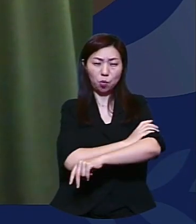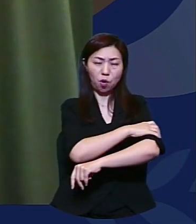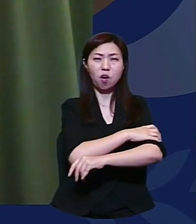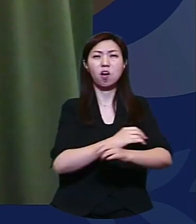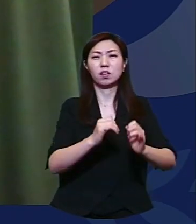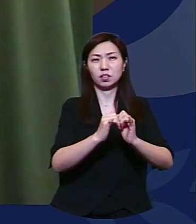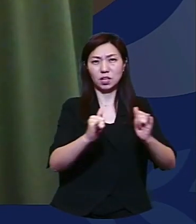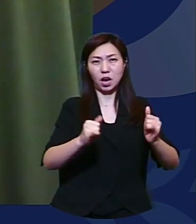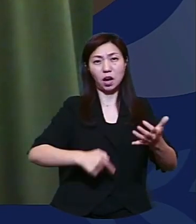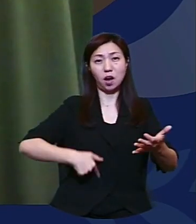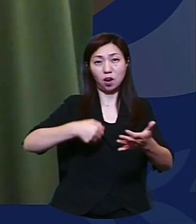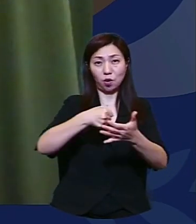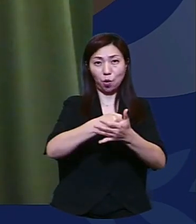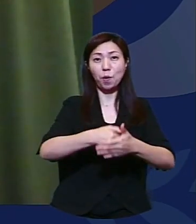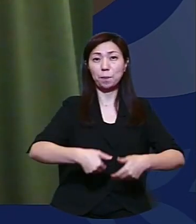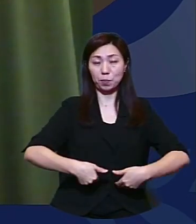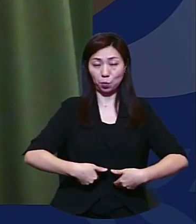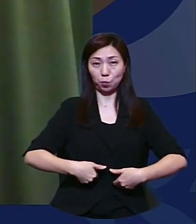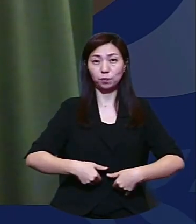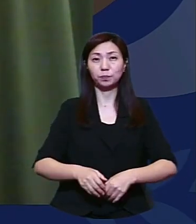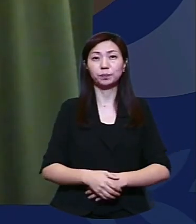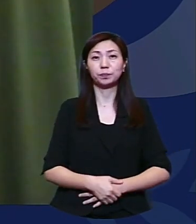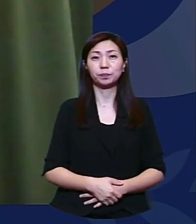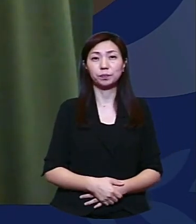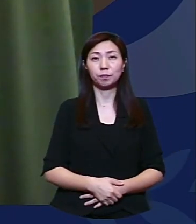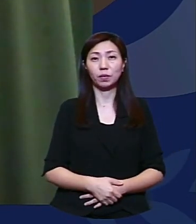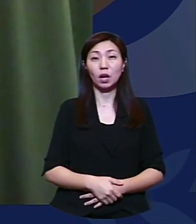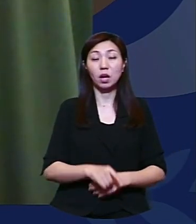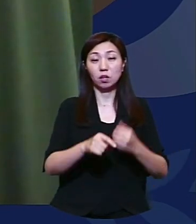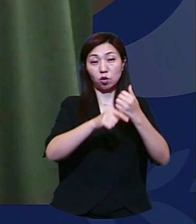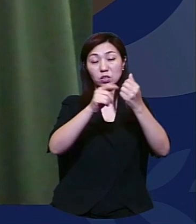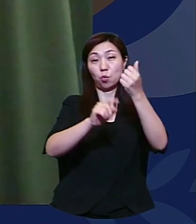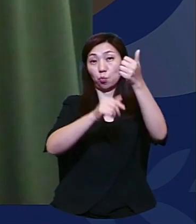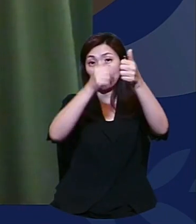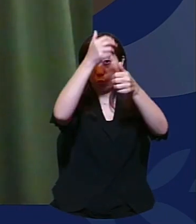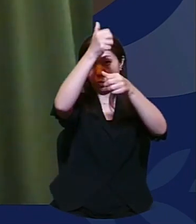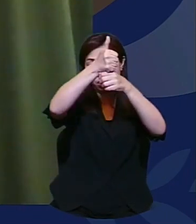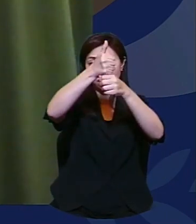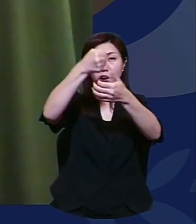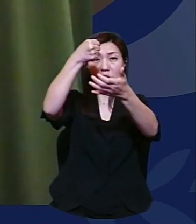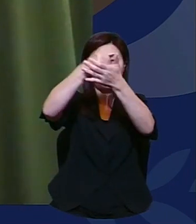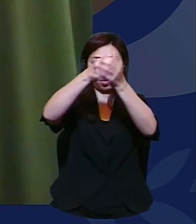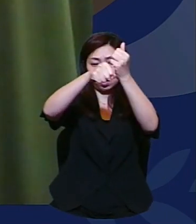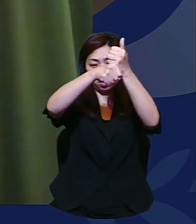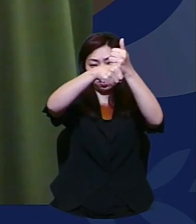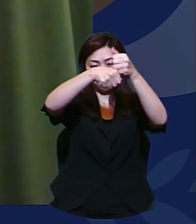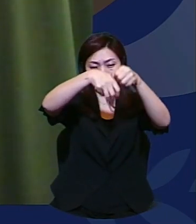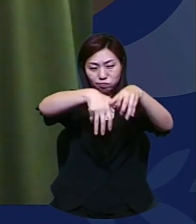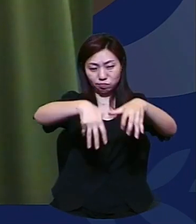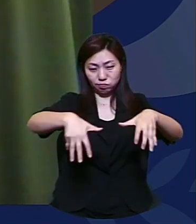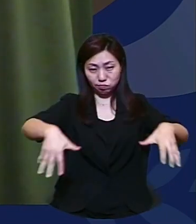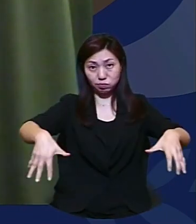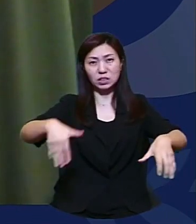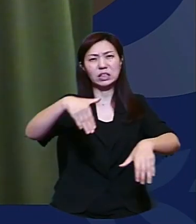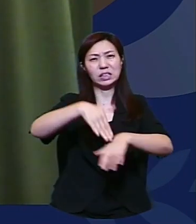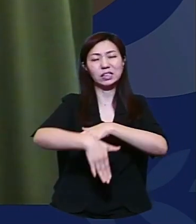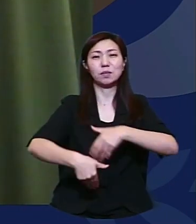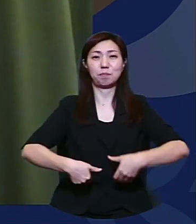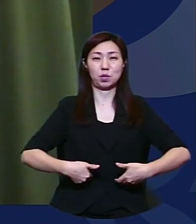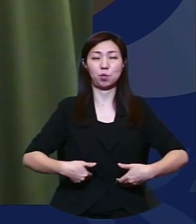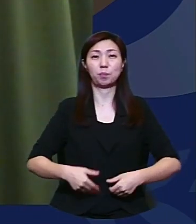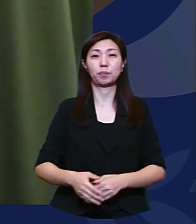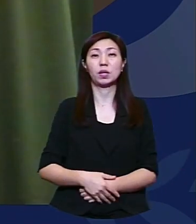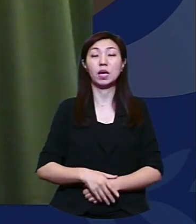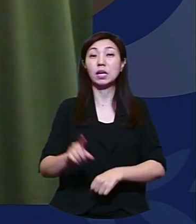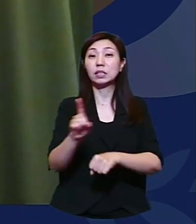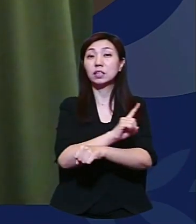And we see it here. We see it in countries like Rwanda, very digitally savvy, forward leaning, because you have that